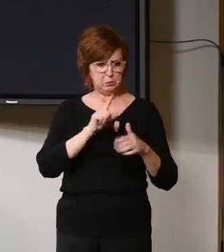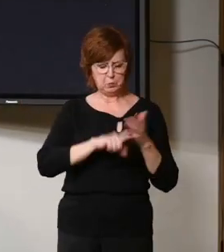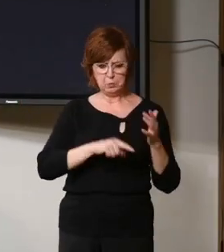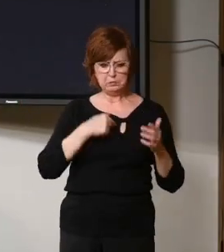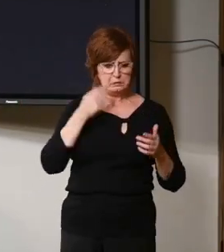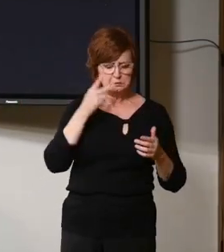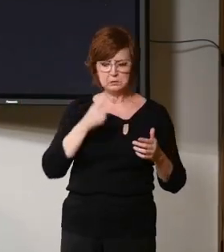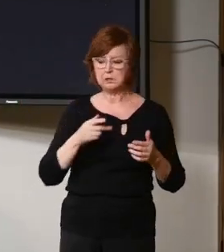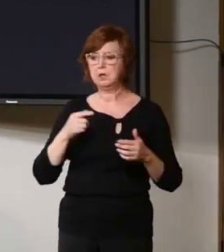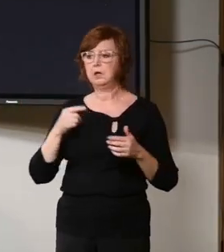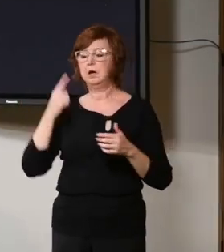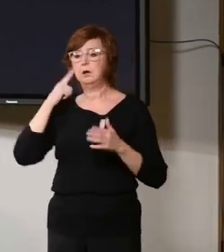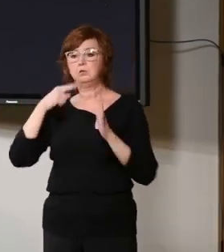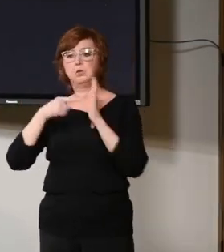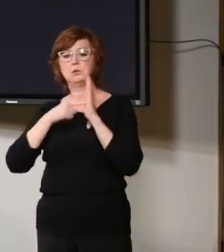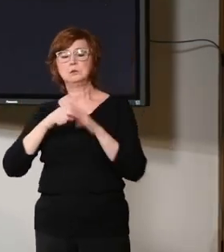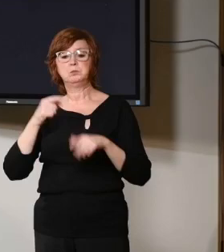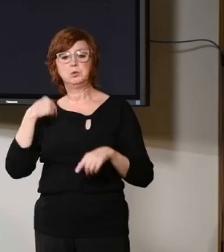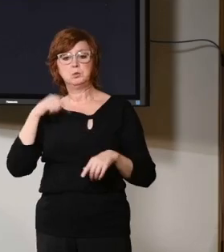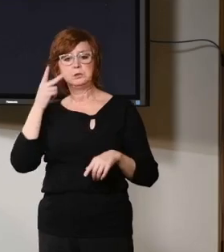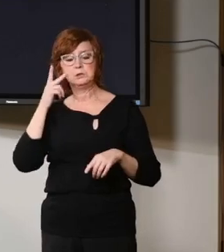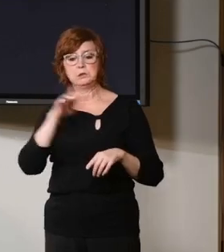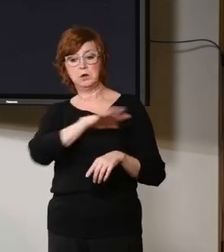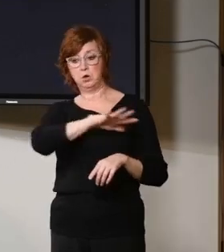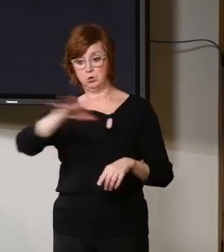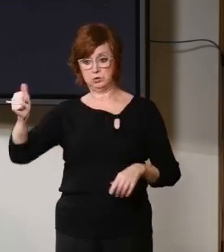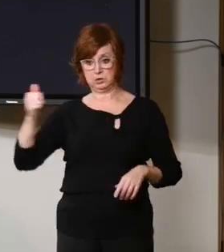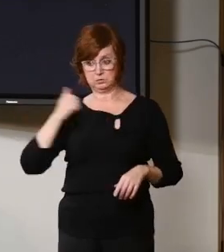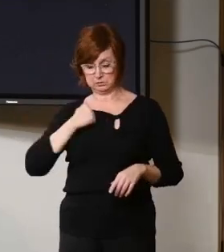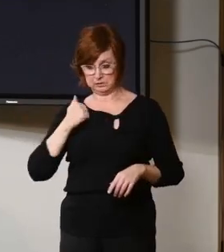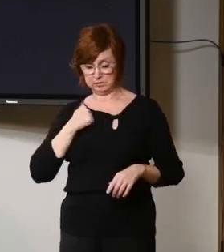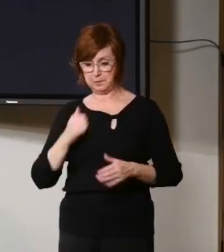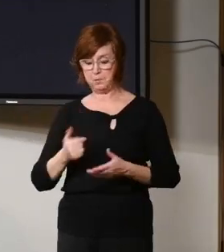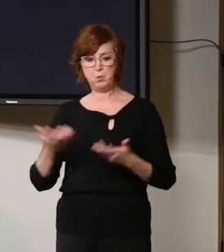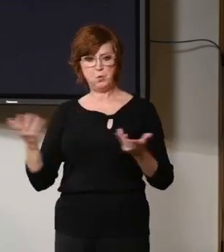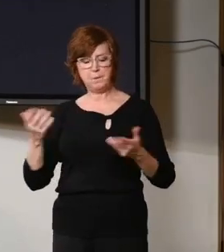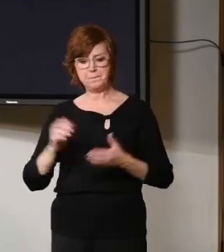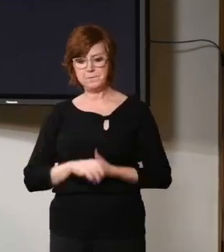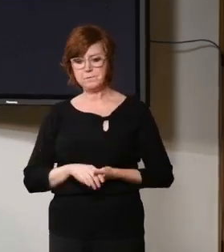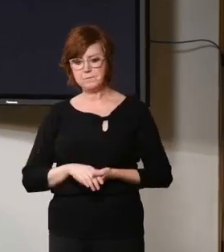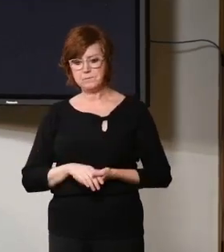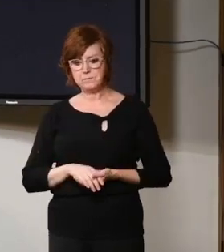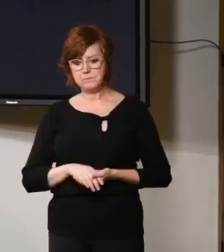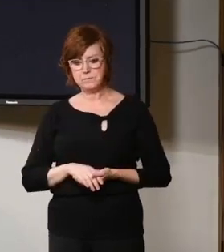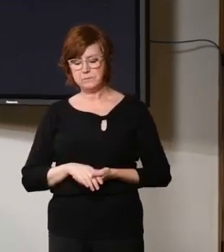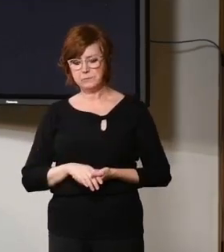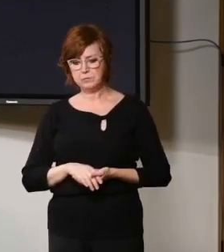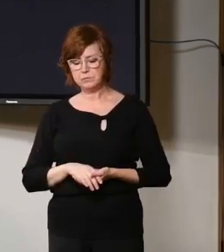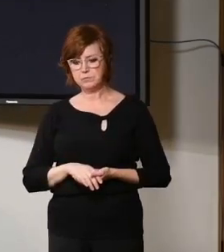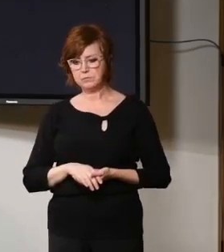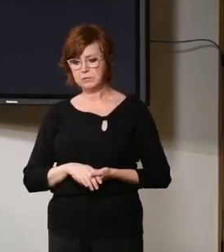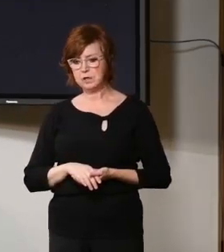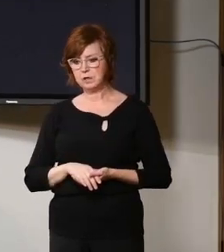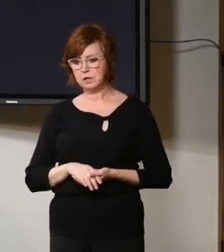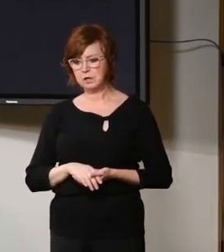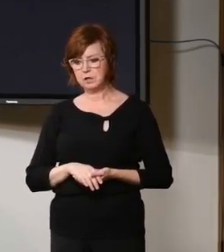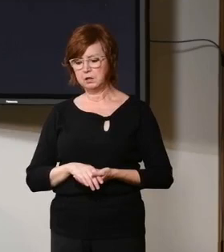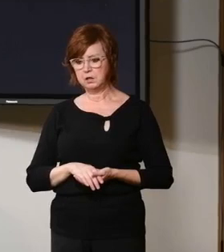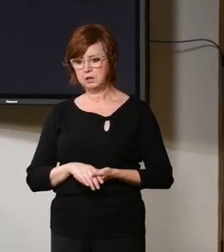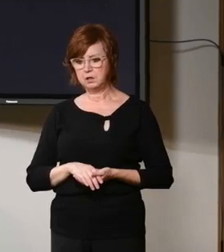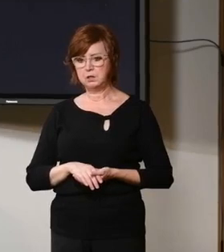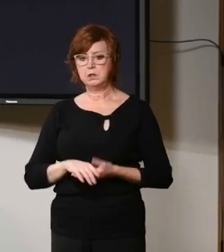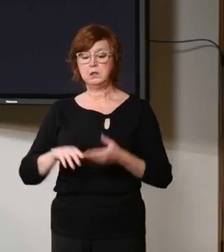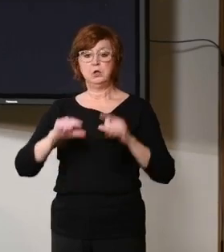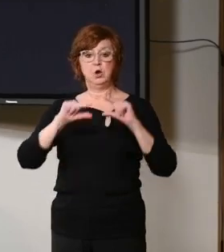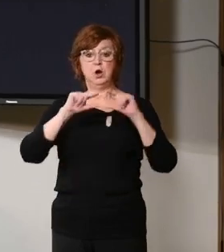For example, over the last couple of weeks throughout Canada, there's been obviously concern that any group event, small, large, if the sharing of